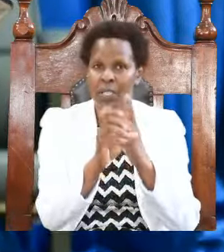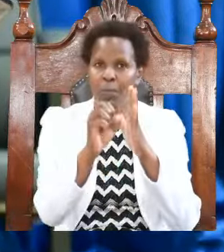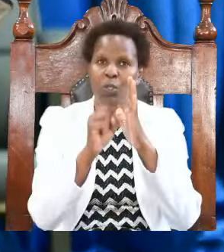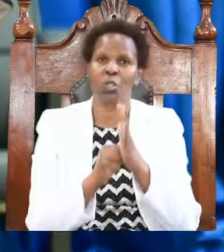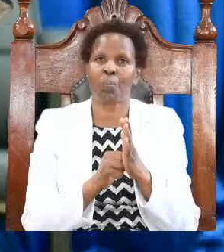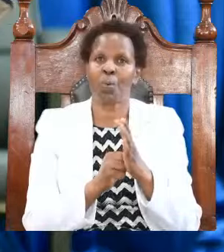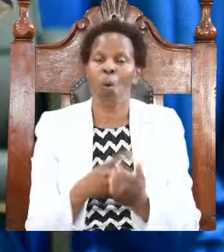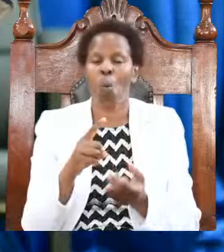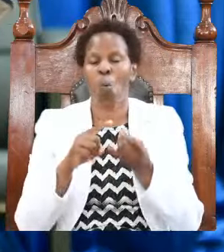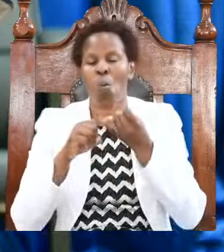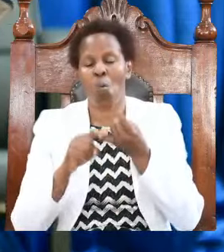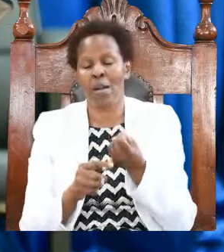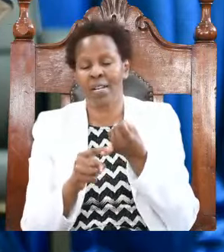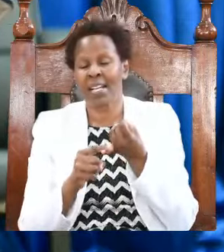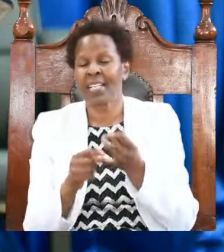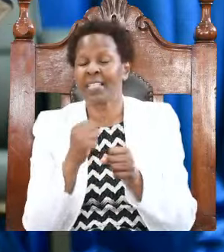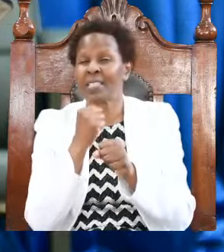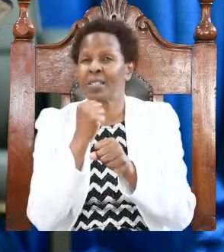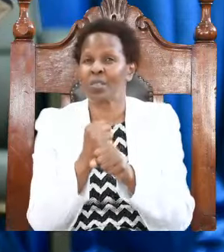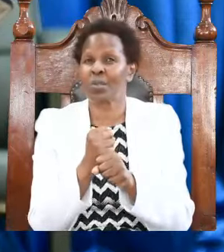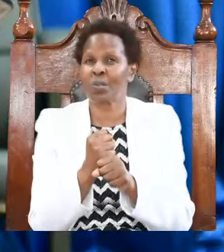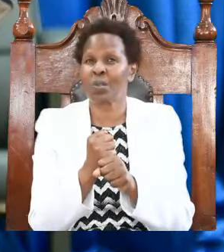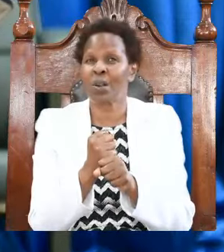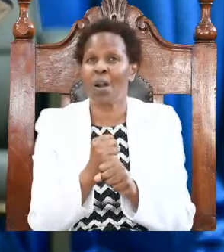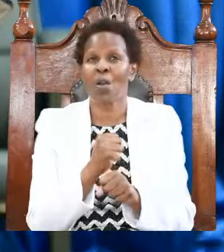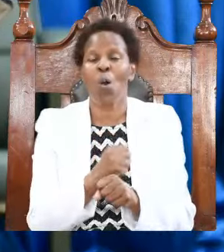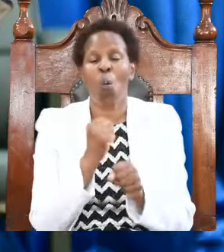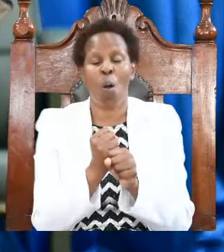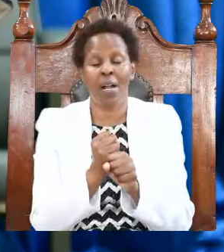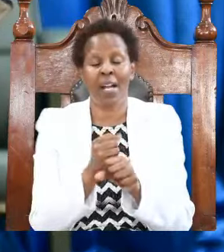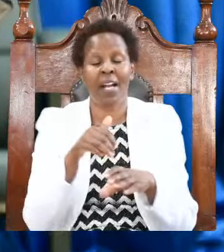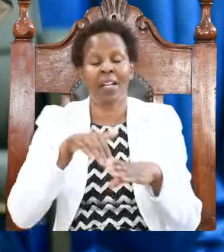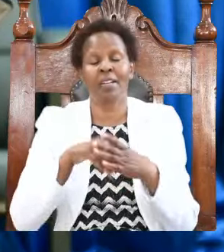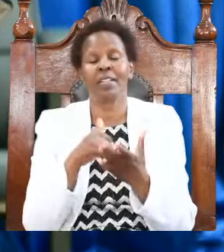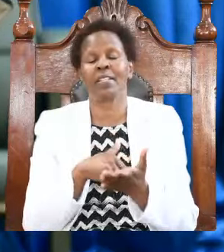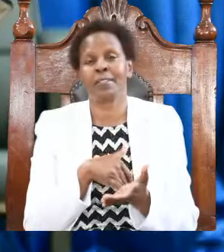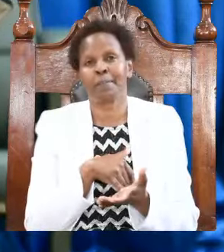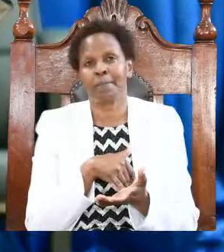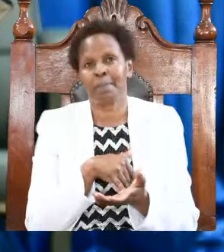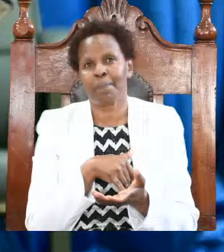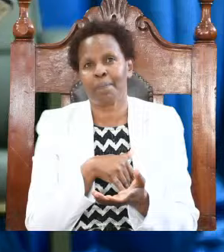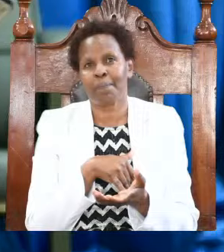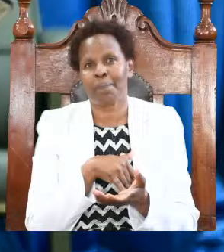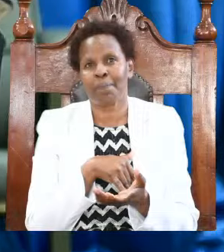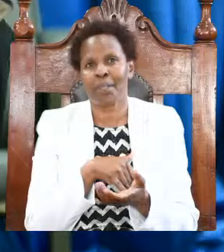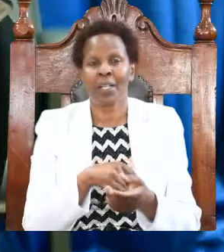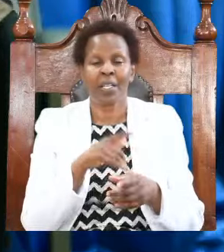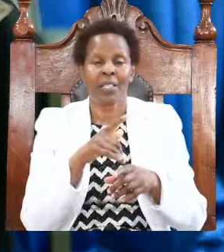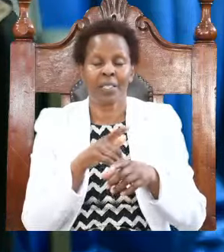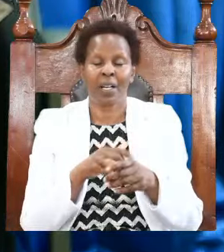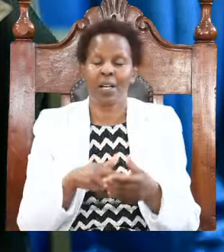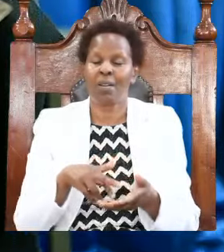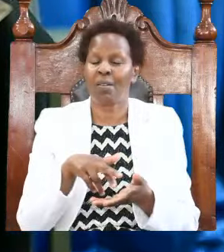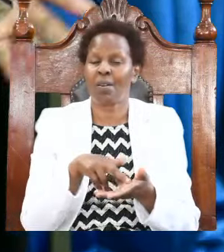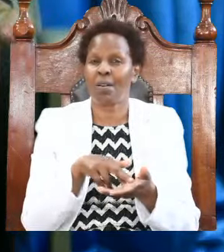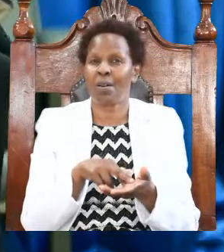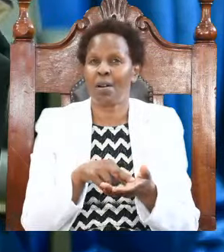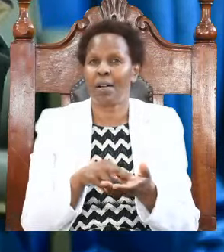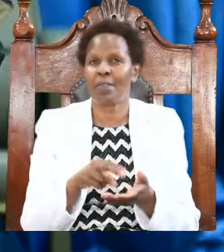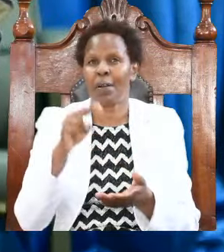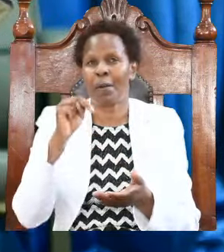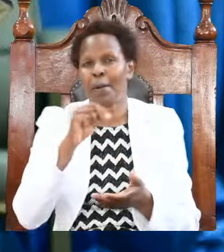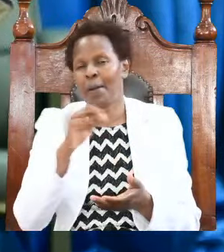one is investment. Tell your neighbor, investment. When you go to the book of